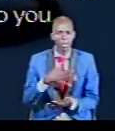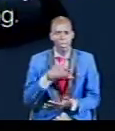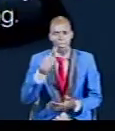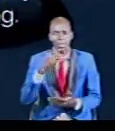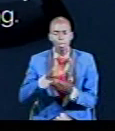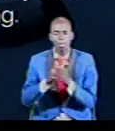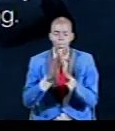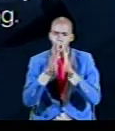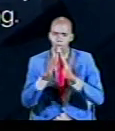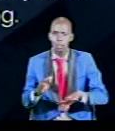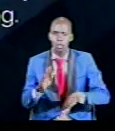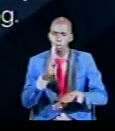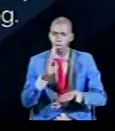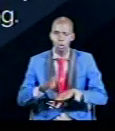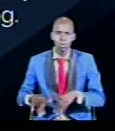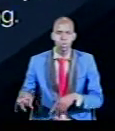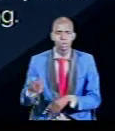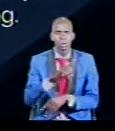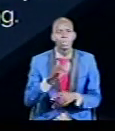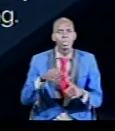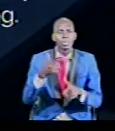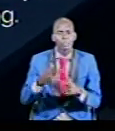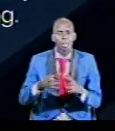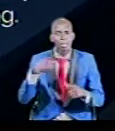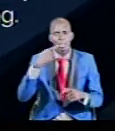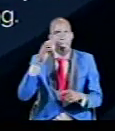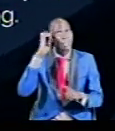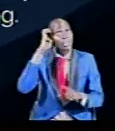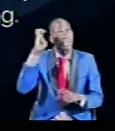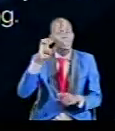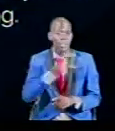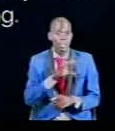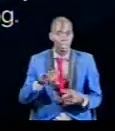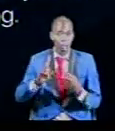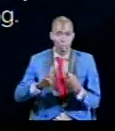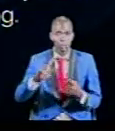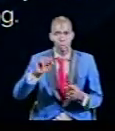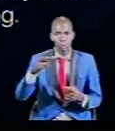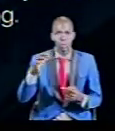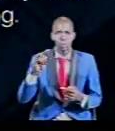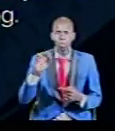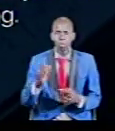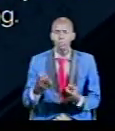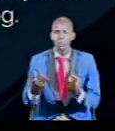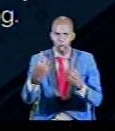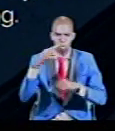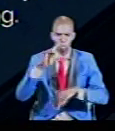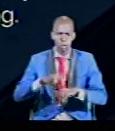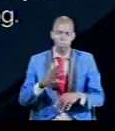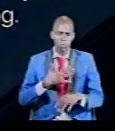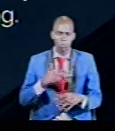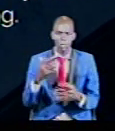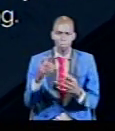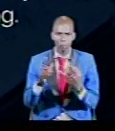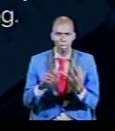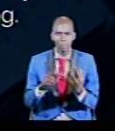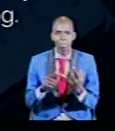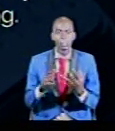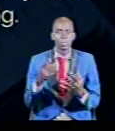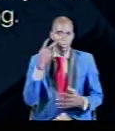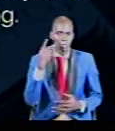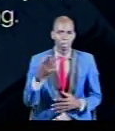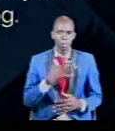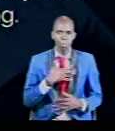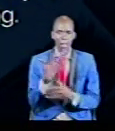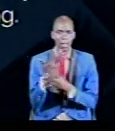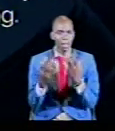you. Then said he to Thomas, reach hither thy finger. Behold my hands, and